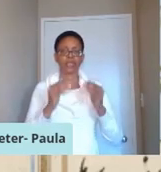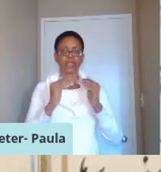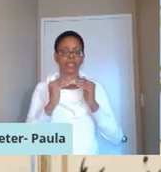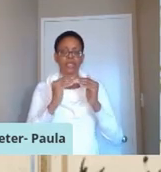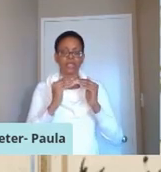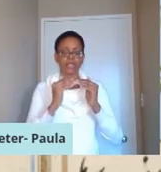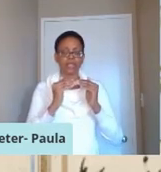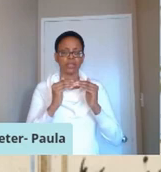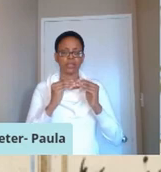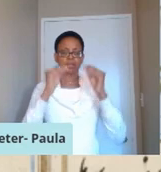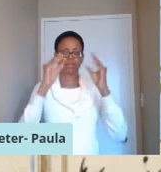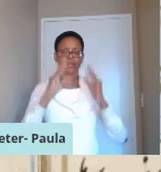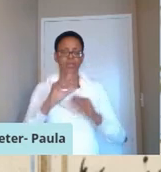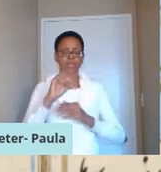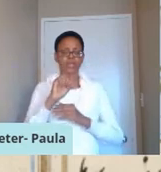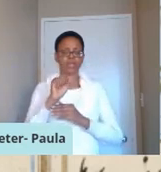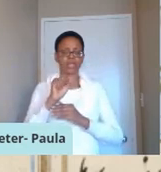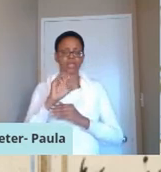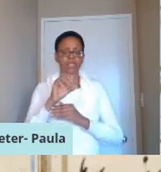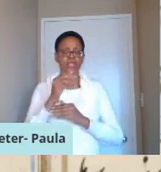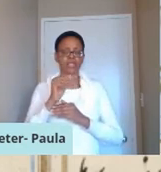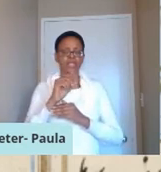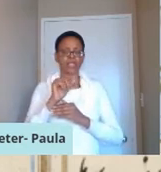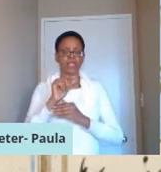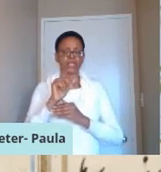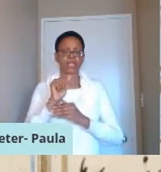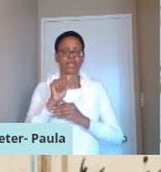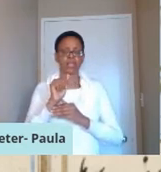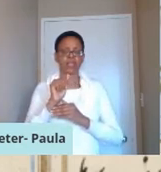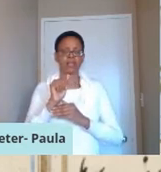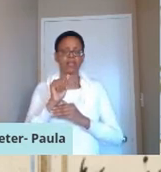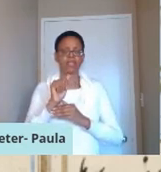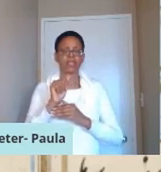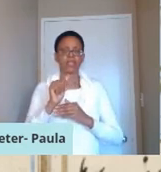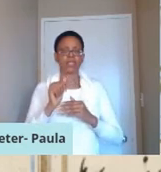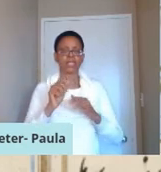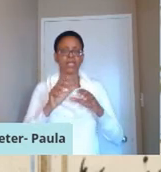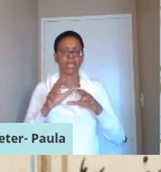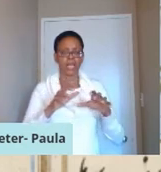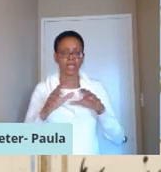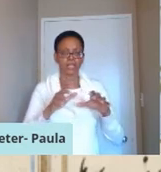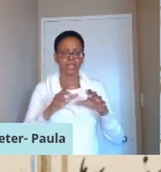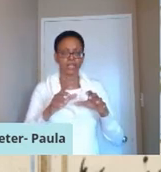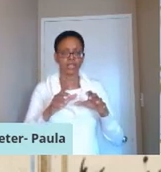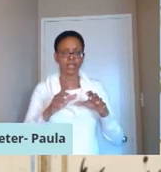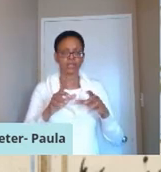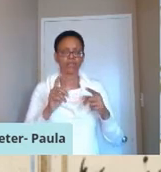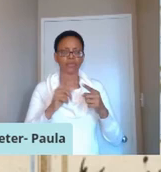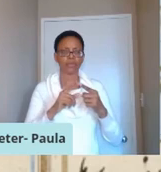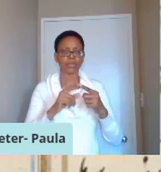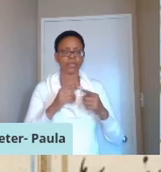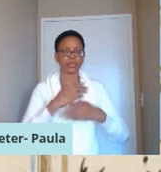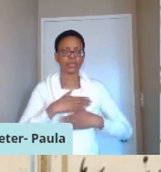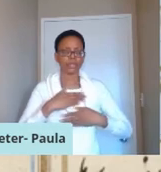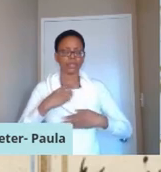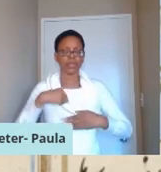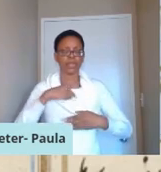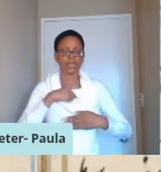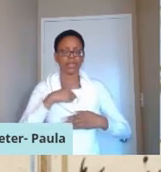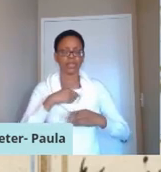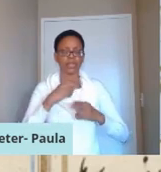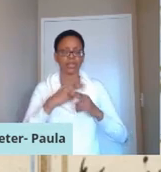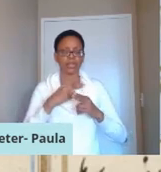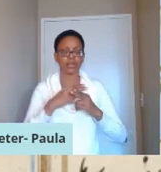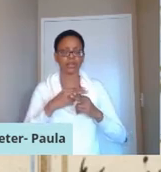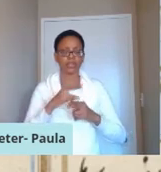Professor Sachadina, the first category of actions undertaken to seek God's pleasure is collectively known as